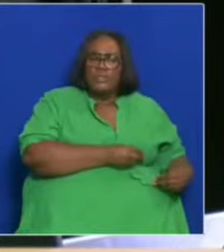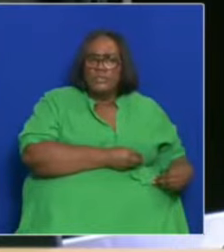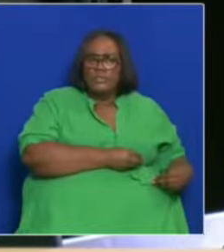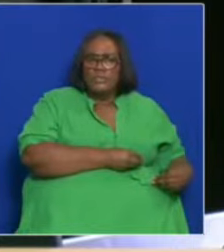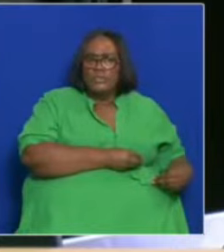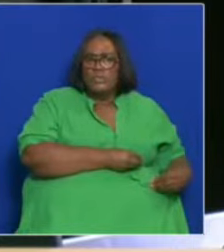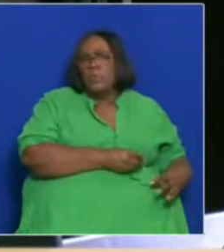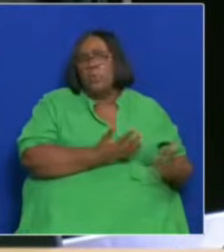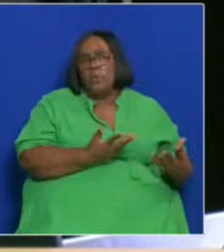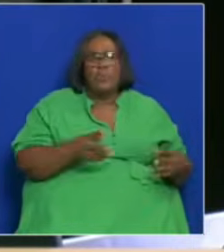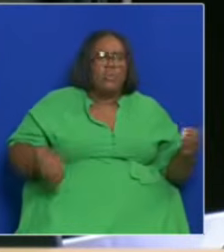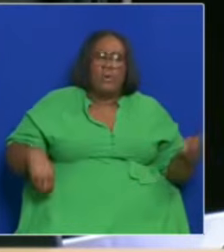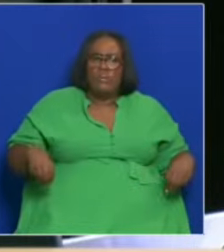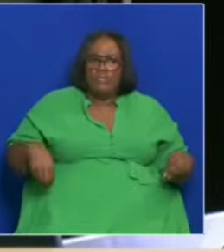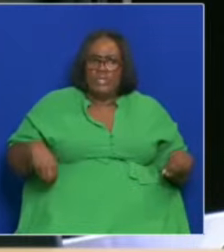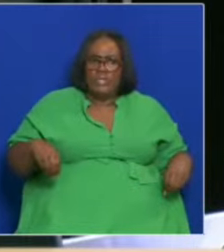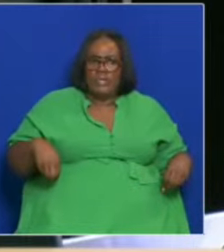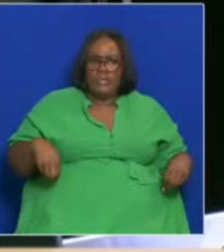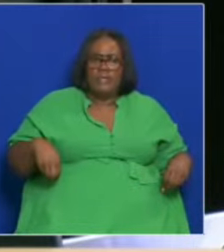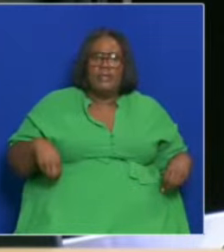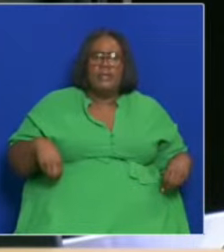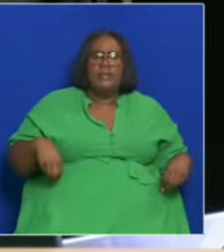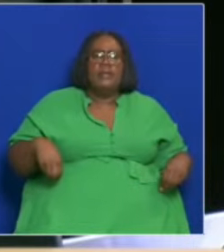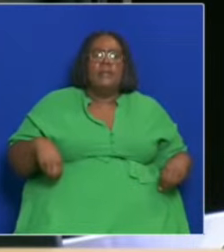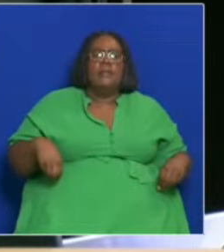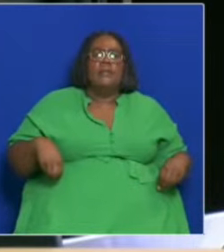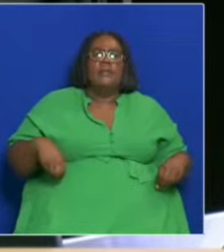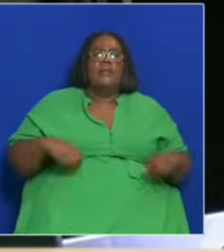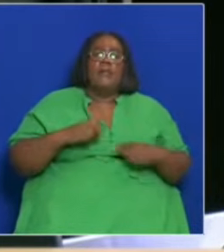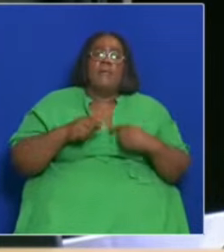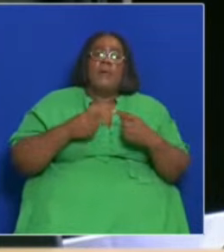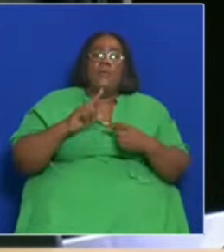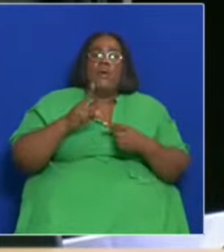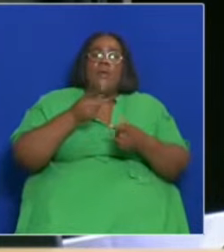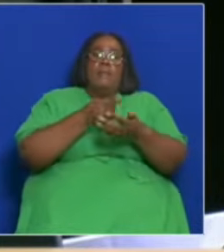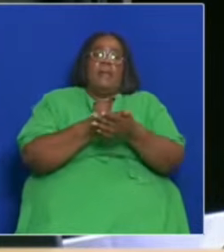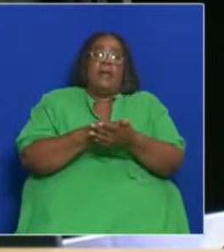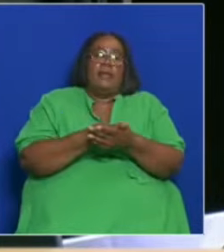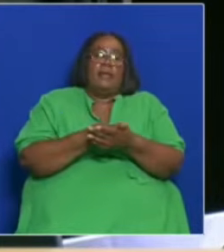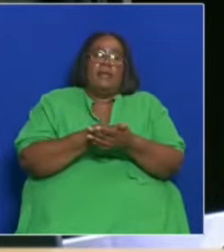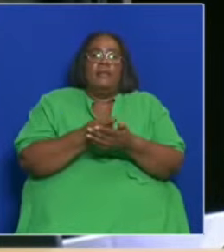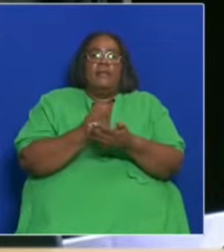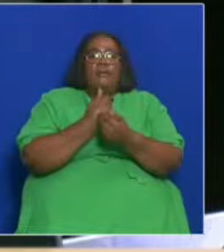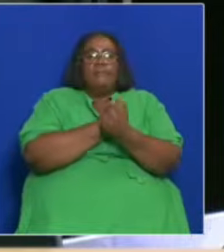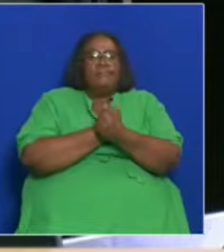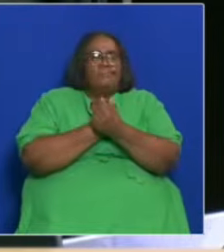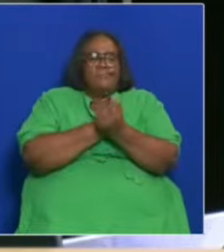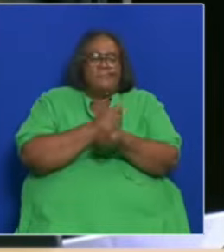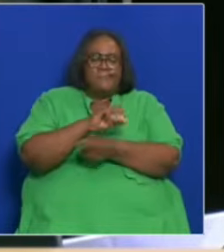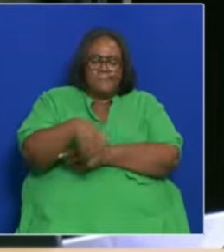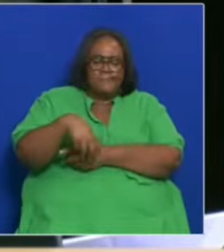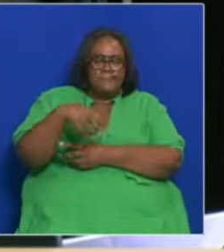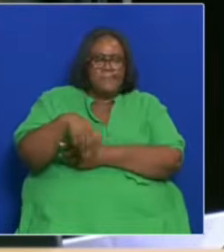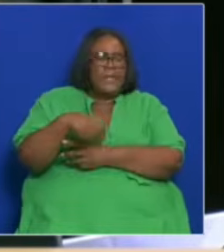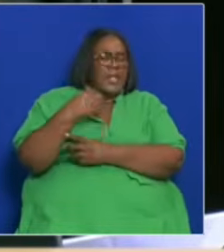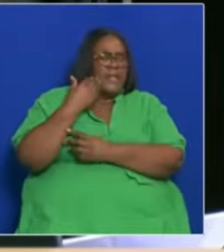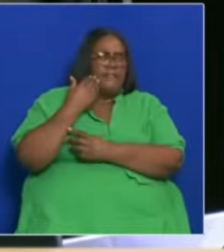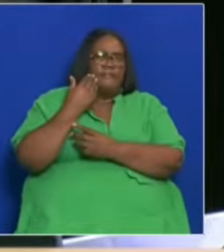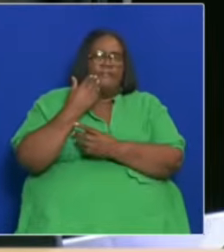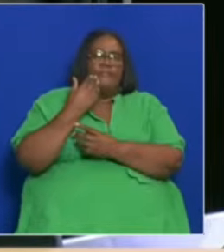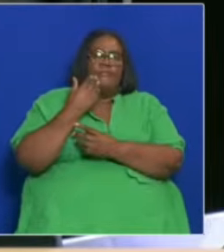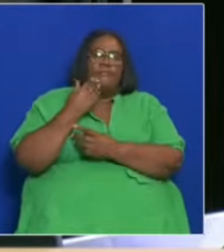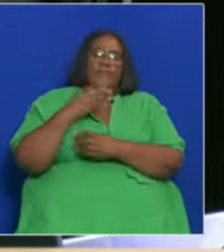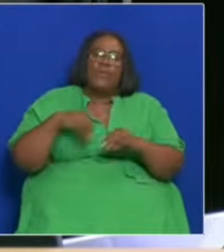as the procurement was concerned, if there wasn't corruption in relation to that